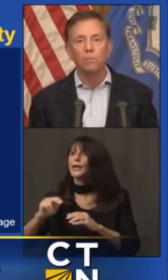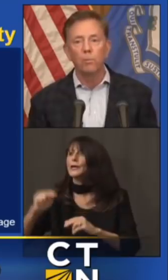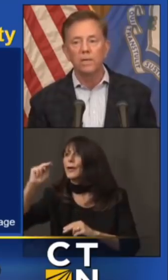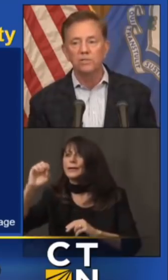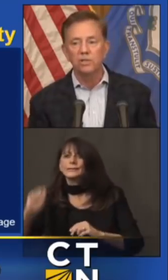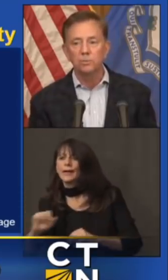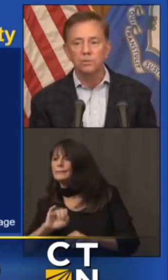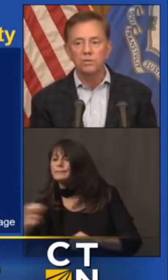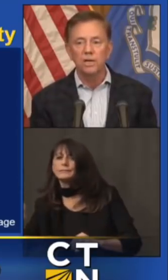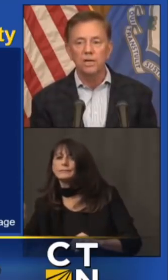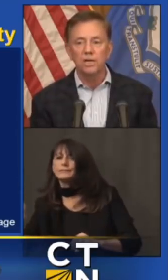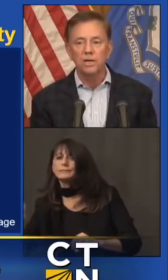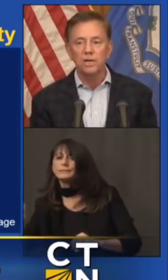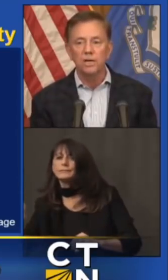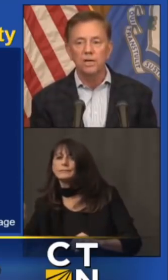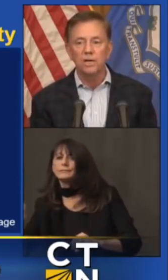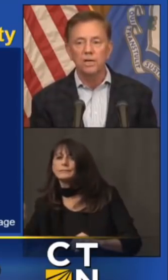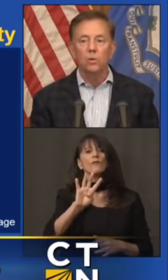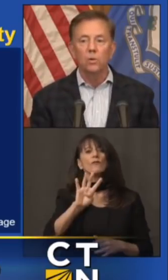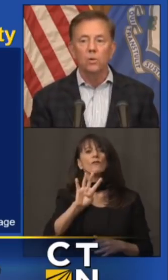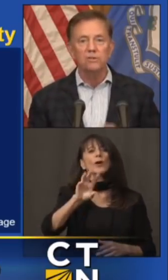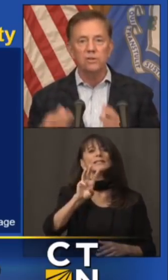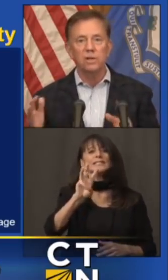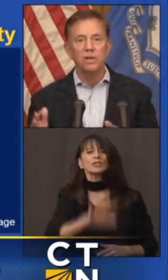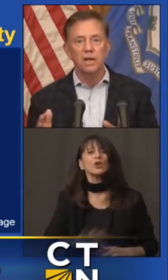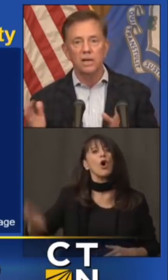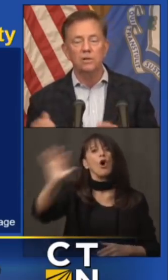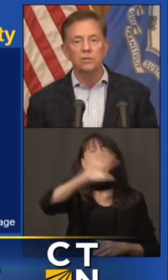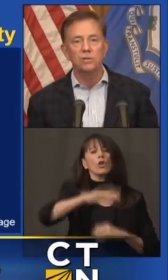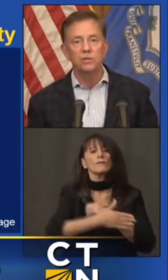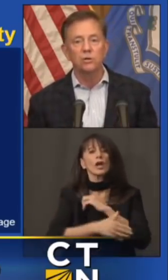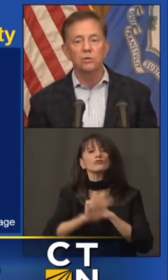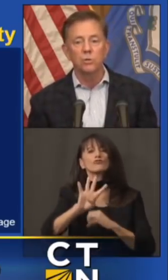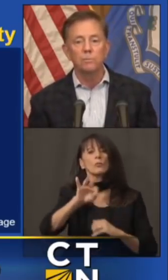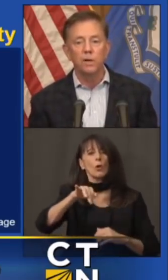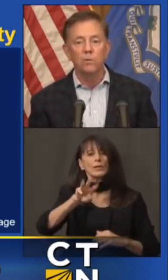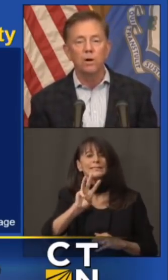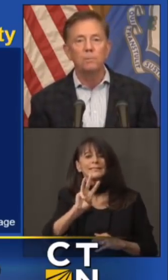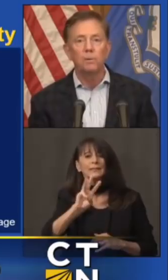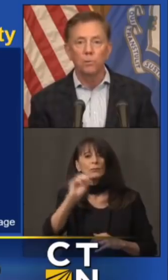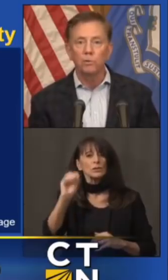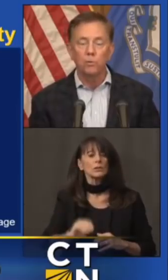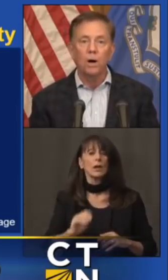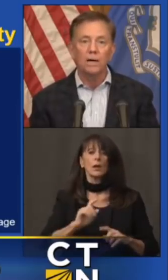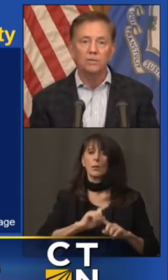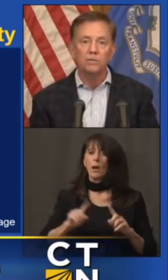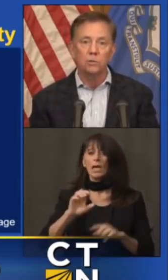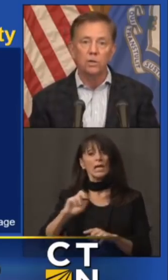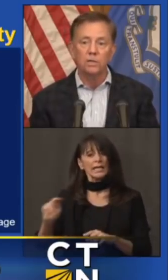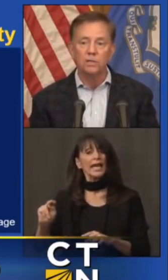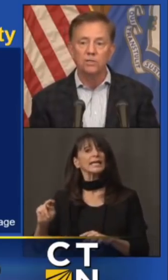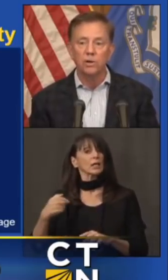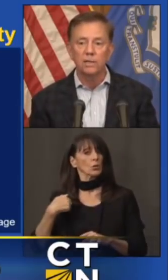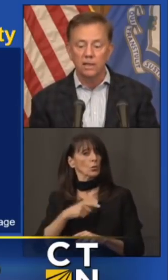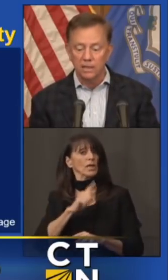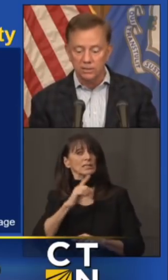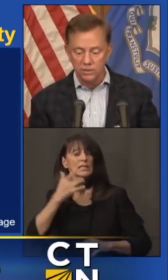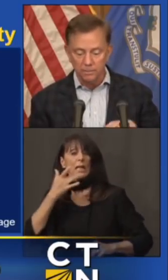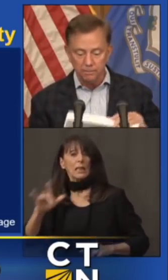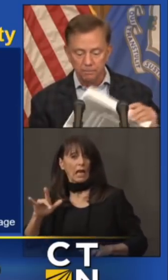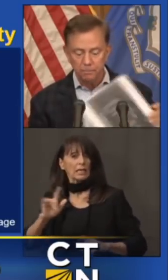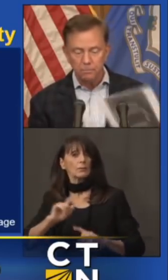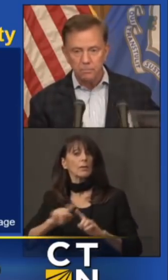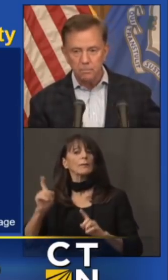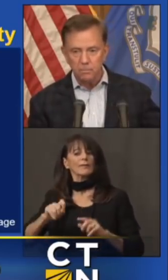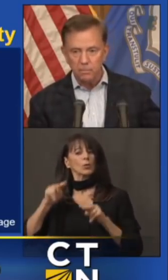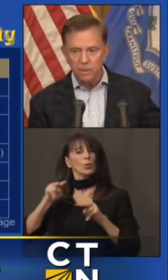is 4.6%, the Northeast and Connecticut are still doing pretty well, but worth a watch as you look at these trend lines.